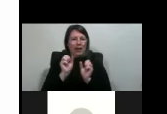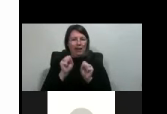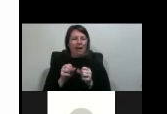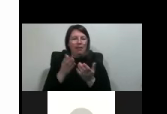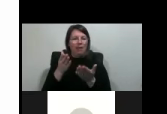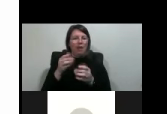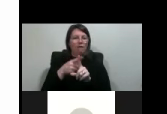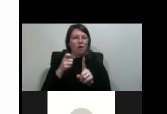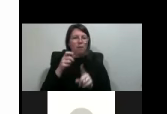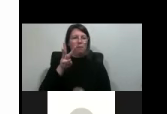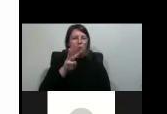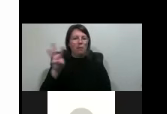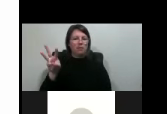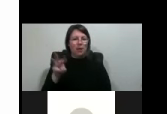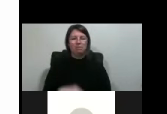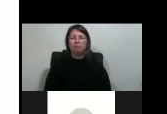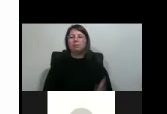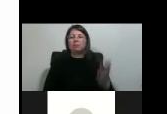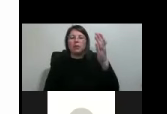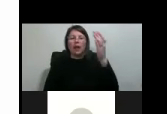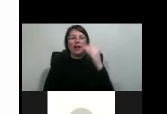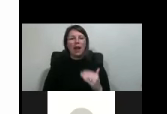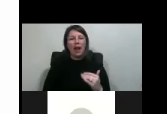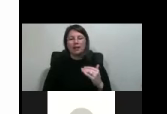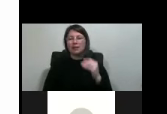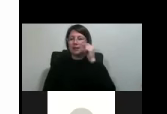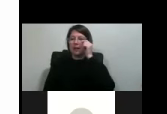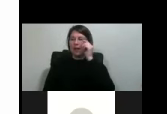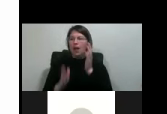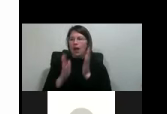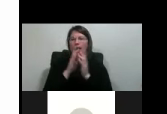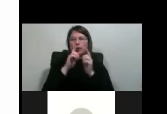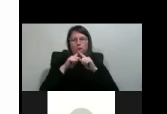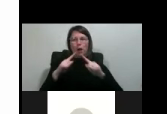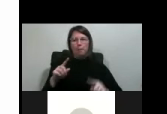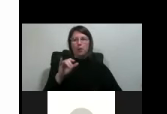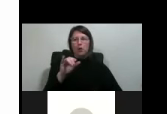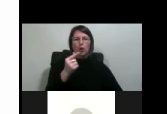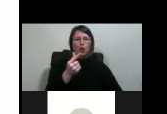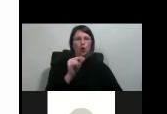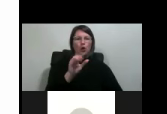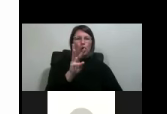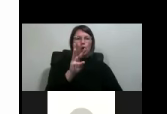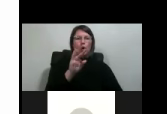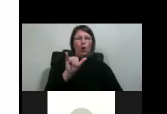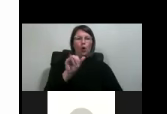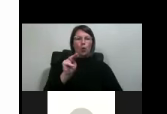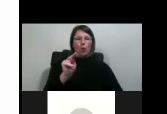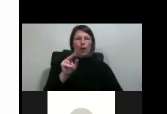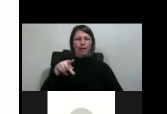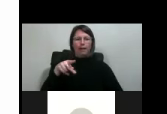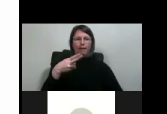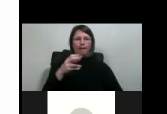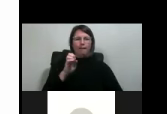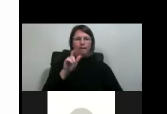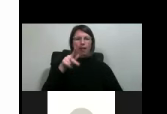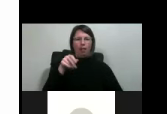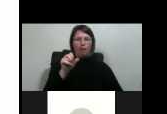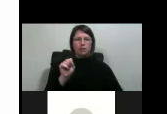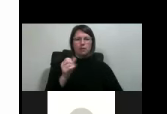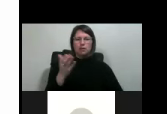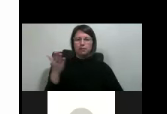that. Next, I am going to ask to unmute Gwyn Phelps. Gwen, I'm asking to